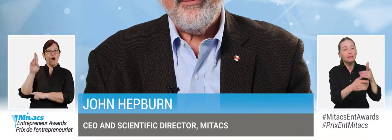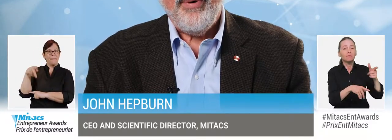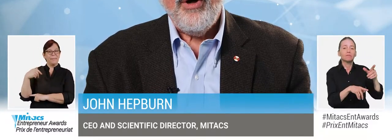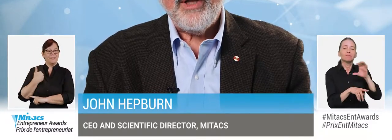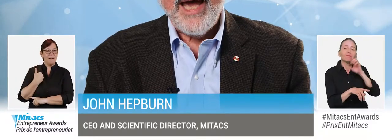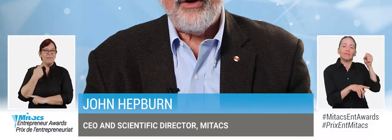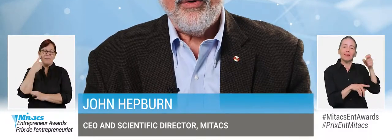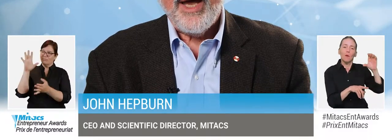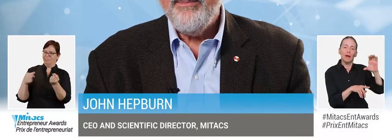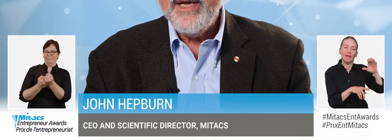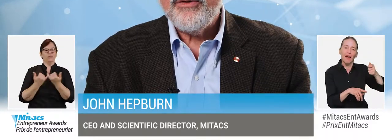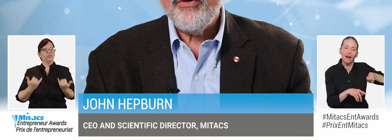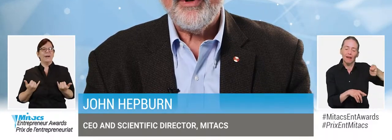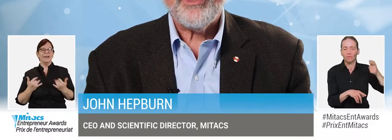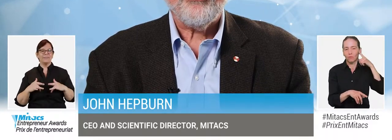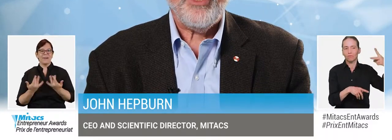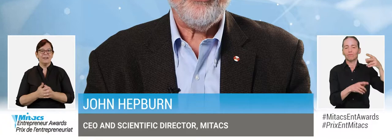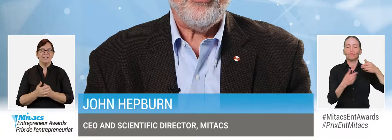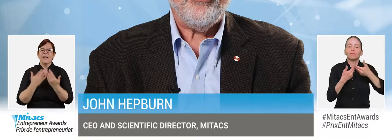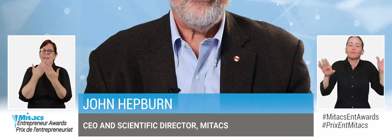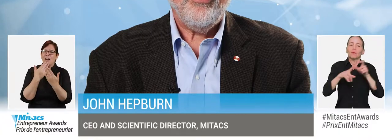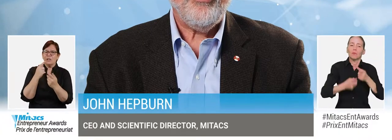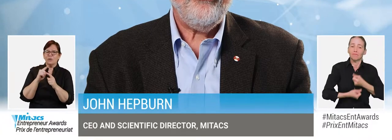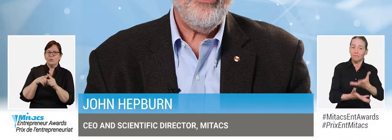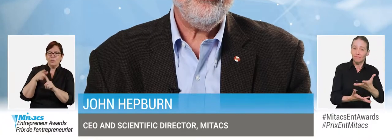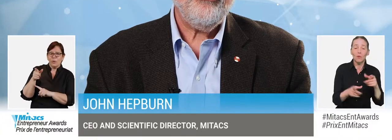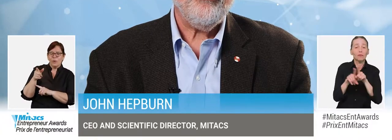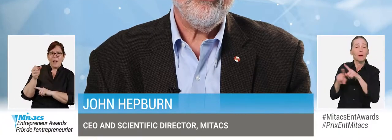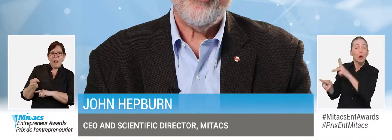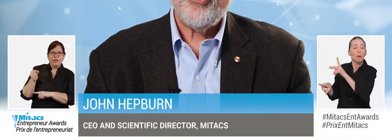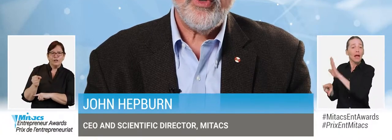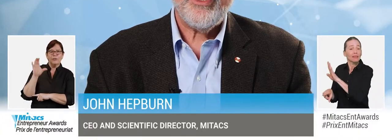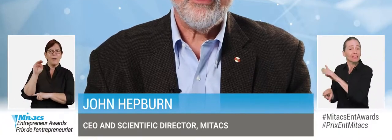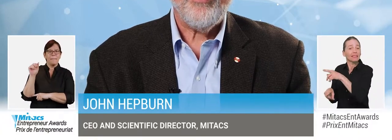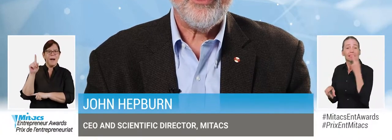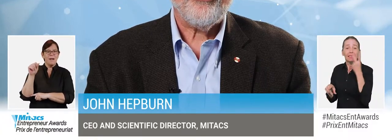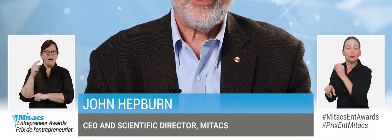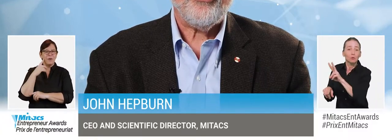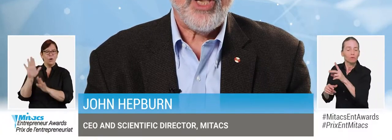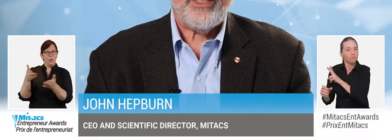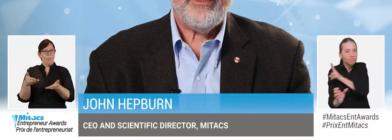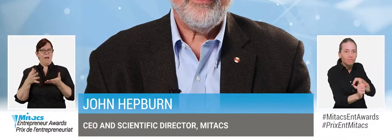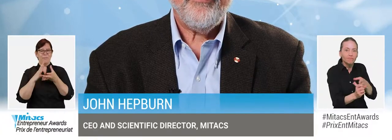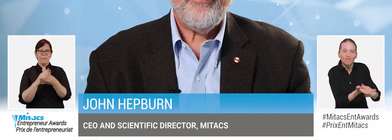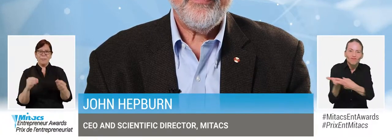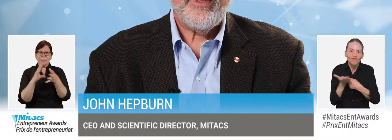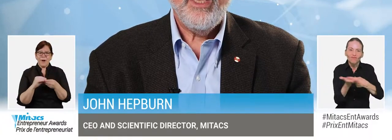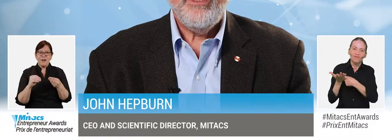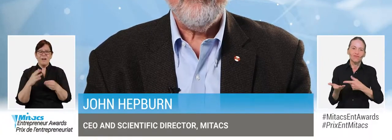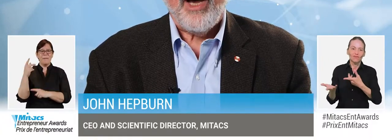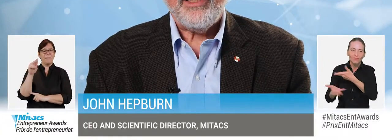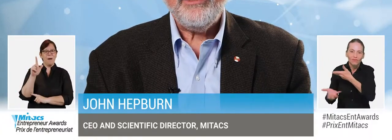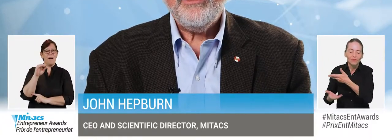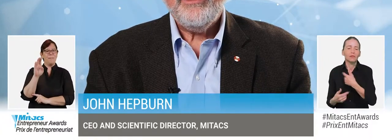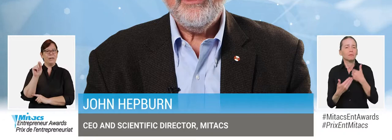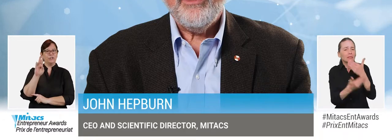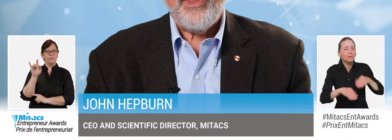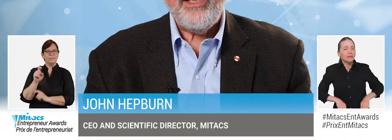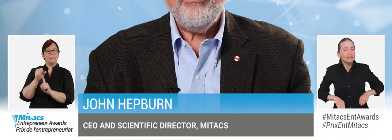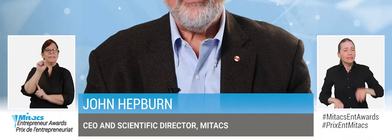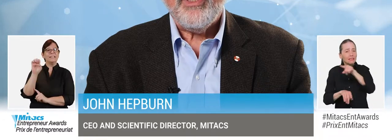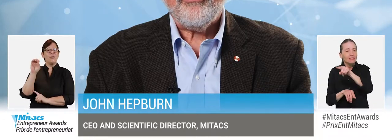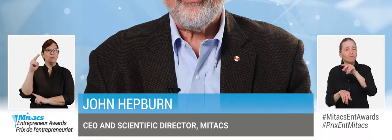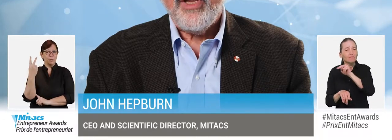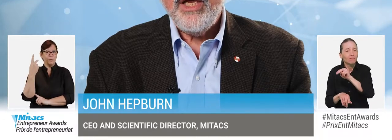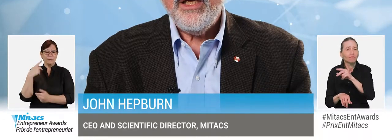Drs. Paul Addo and Beatrice Malero Sanchez with CO2 for joining our fireside chat. Finally,